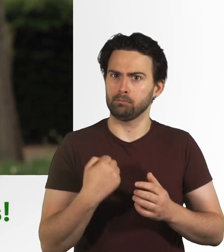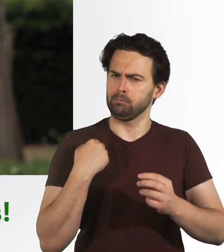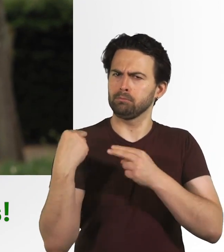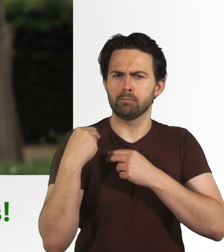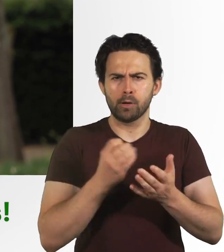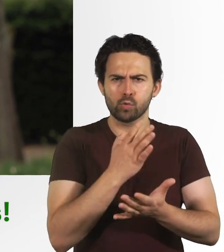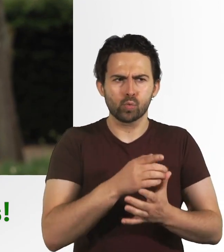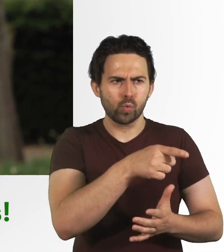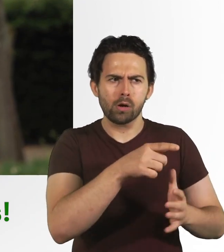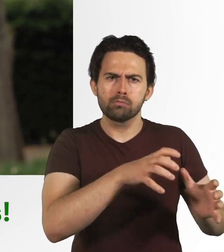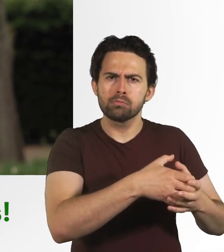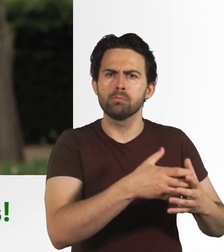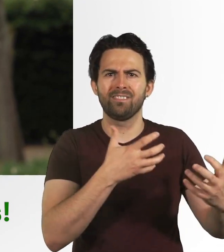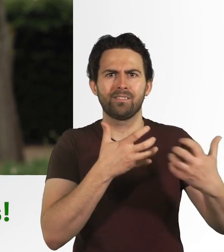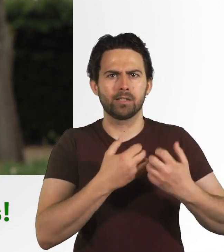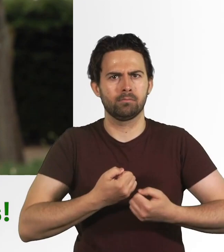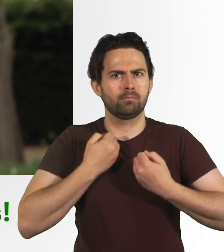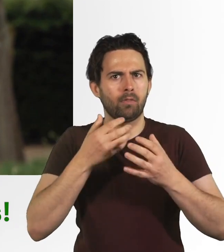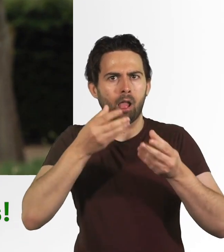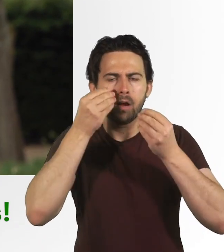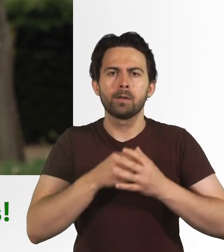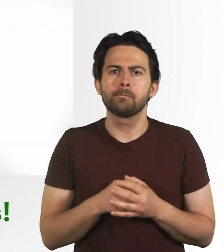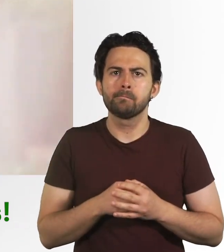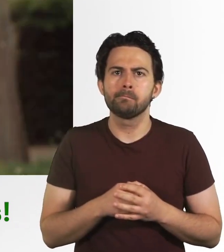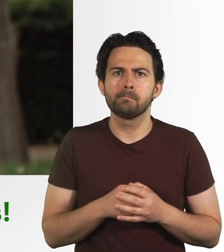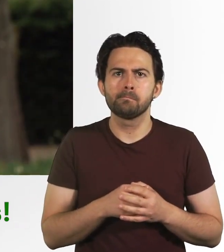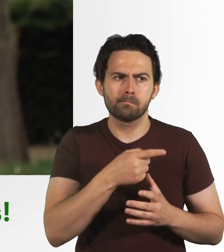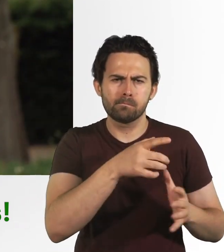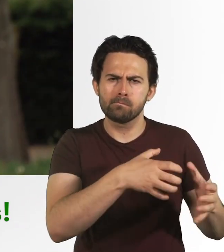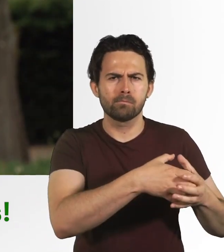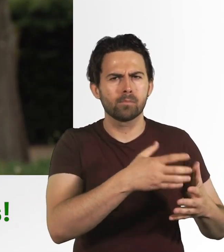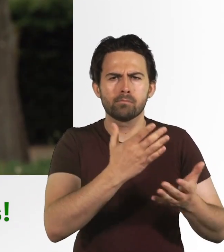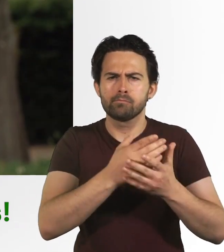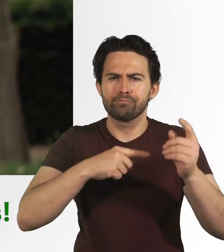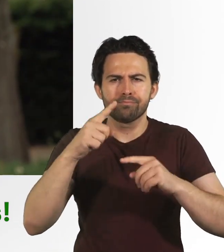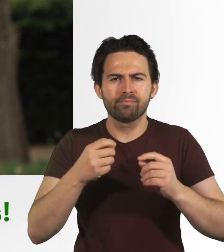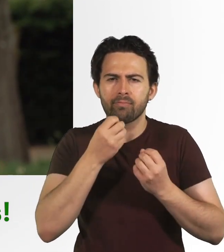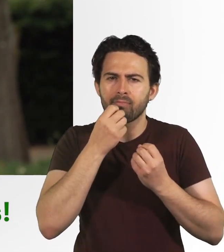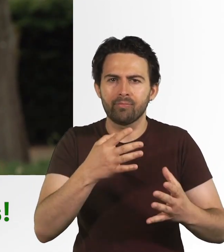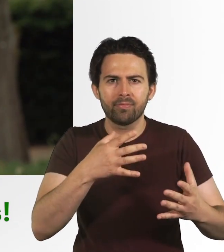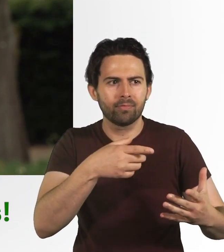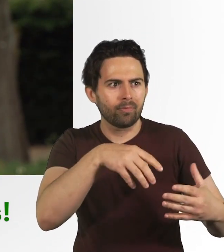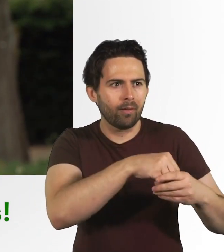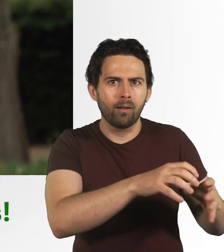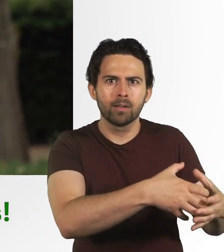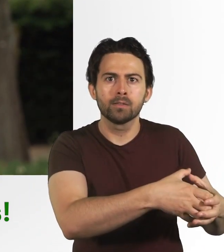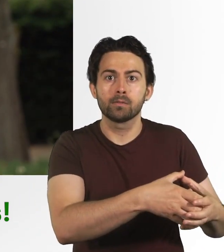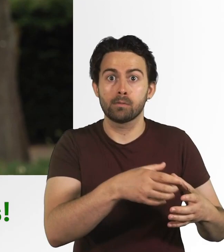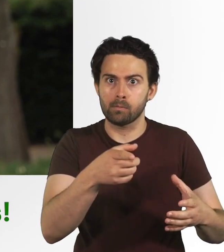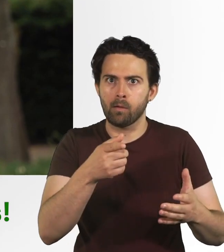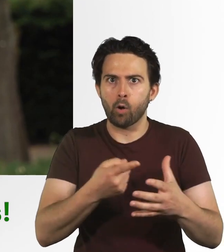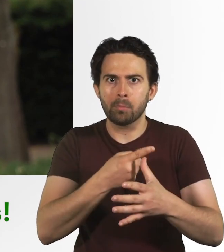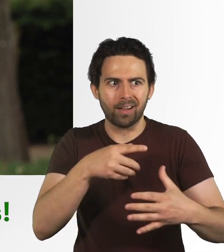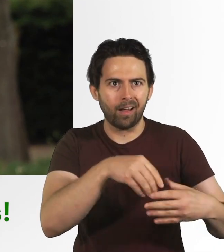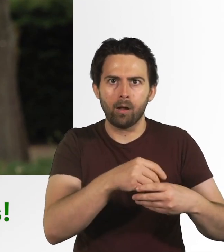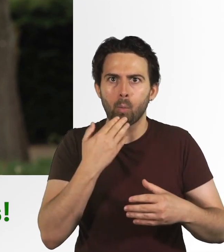It's my responsibility to make sure that your student association is what you need it to be. SRUC is a diverse and vibrant student association of which you